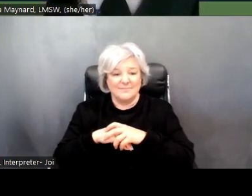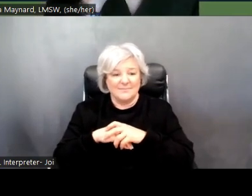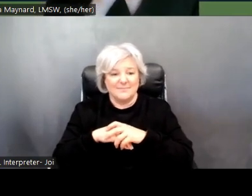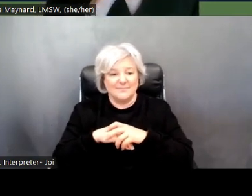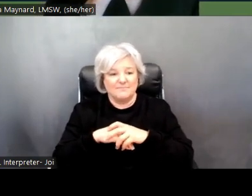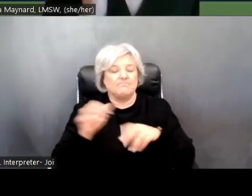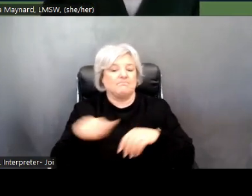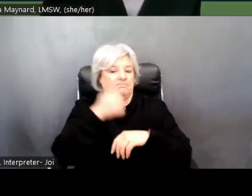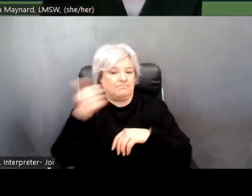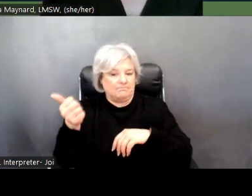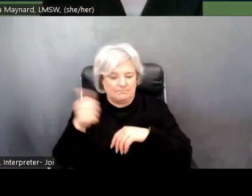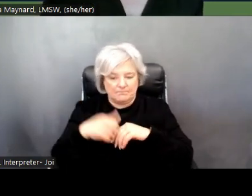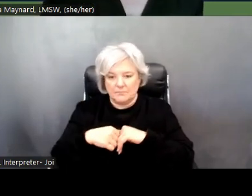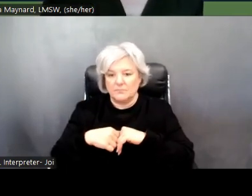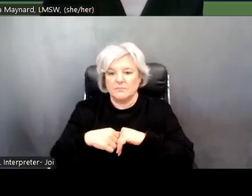Another